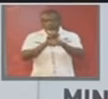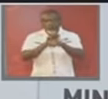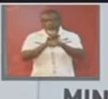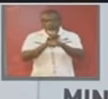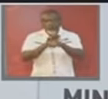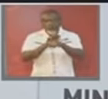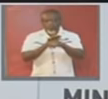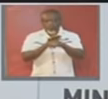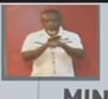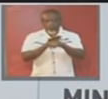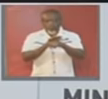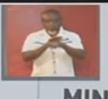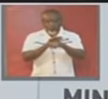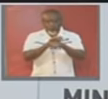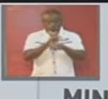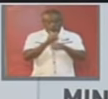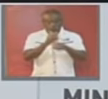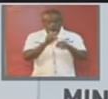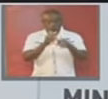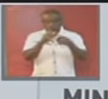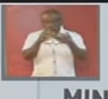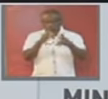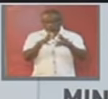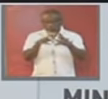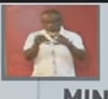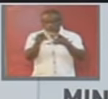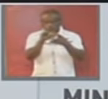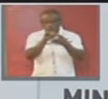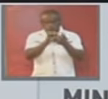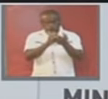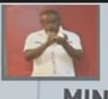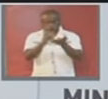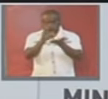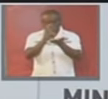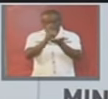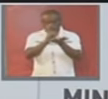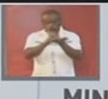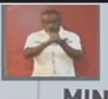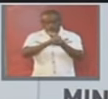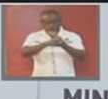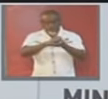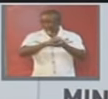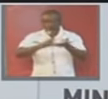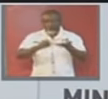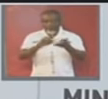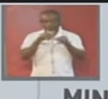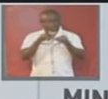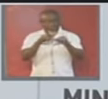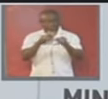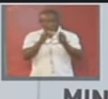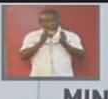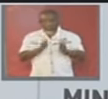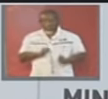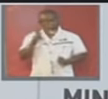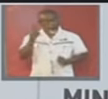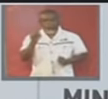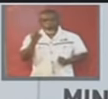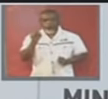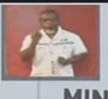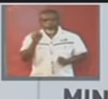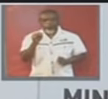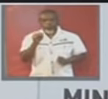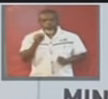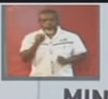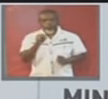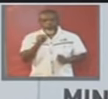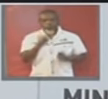RNA rapidly degrades and it leaves no trace in the body. So that's the active ingredient. The other